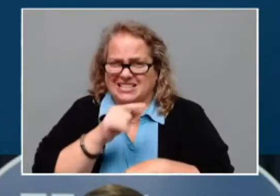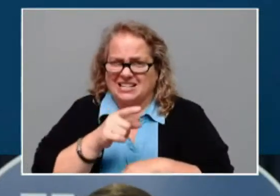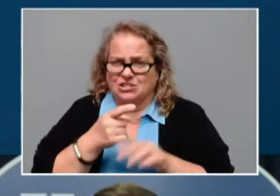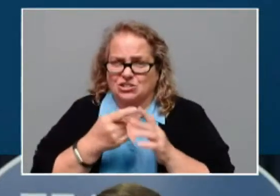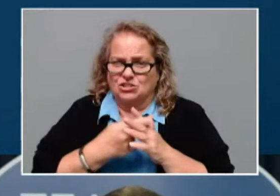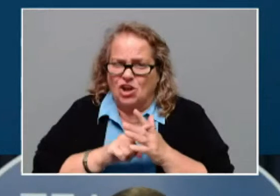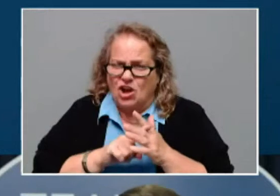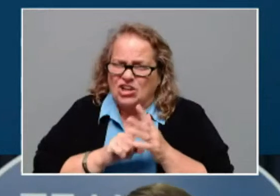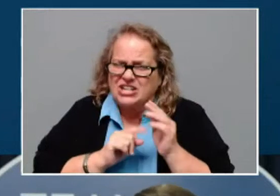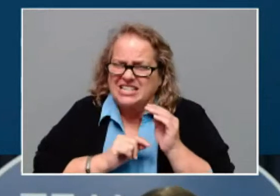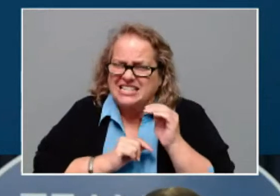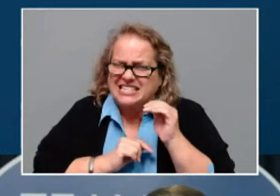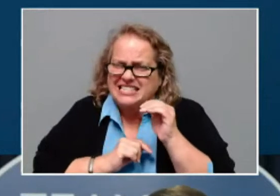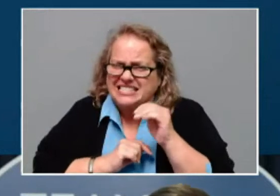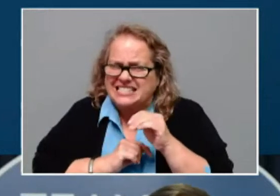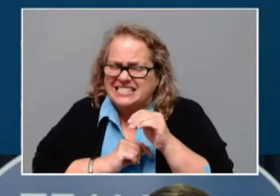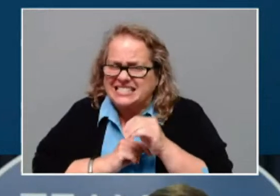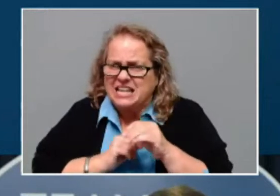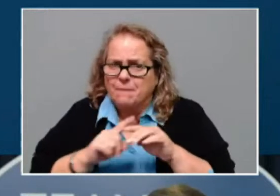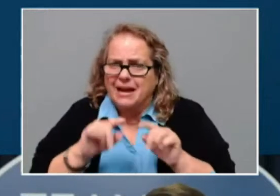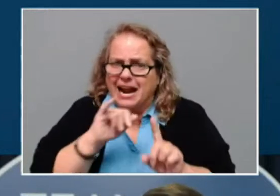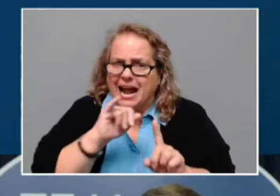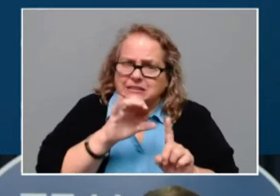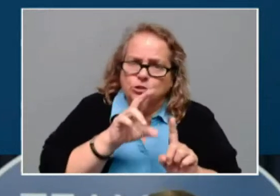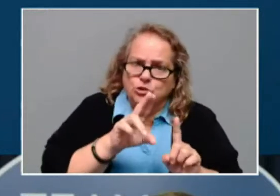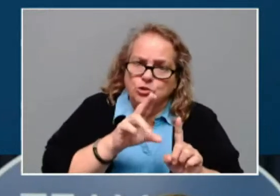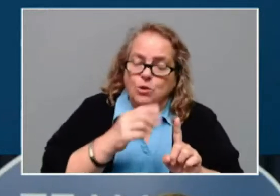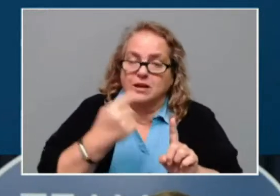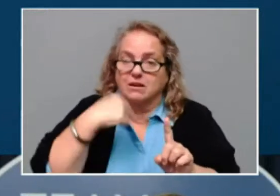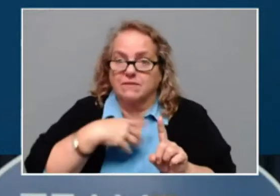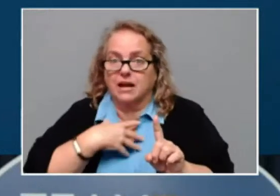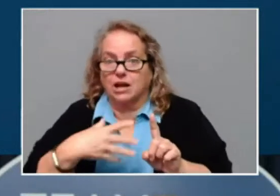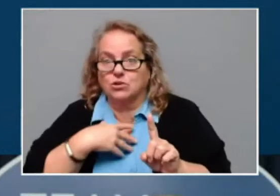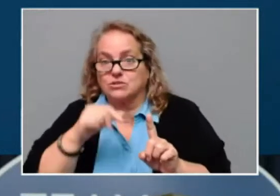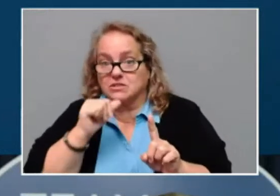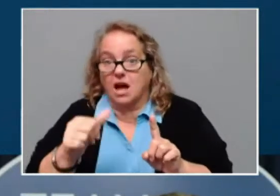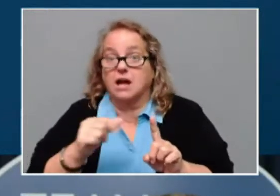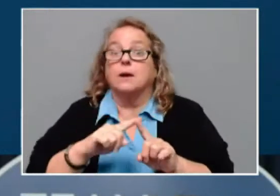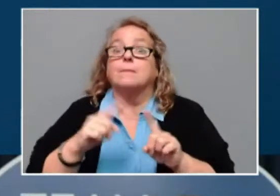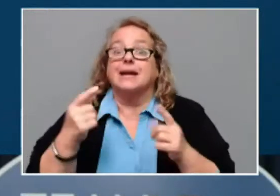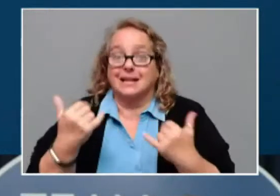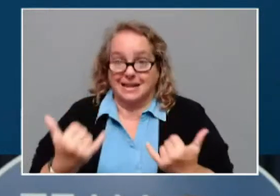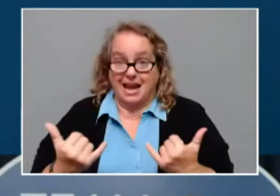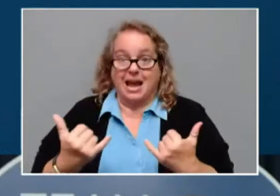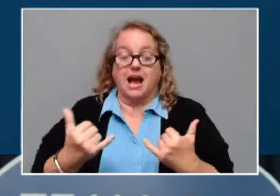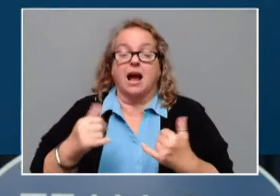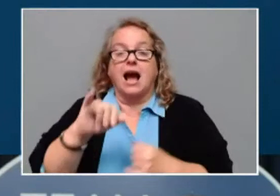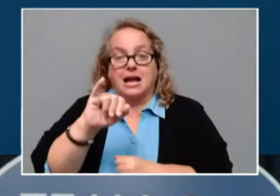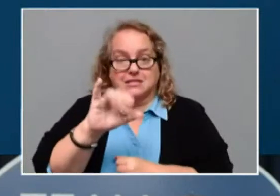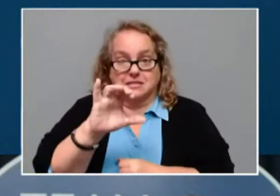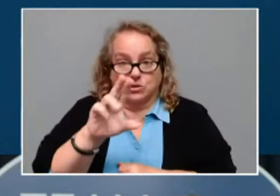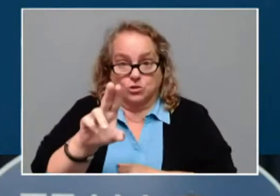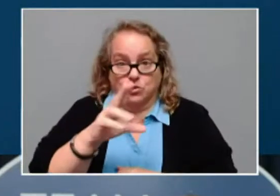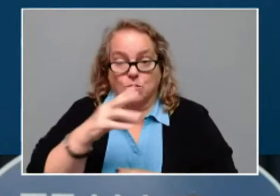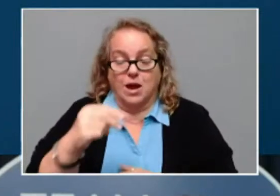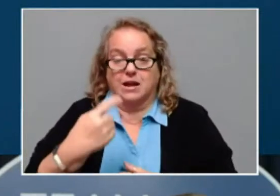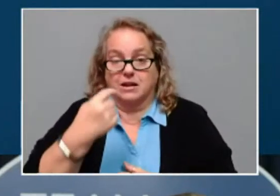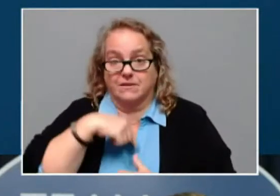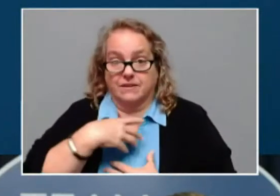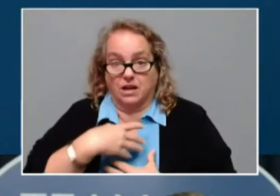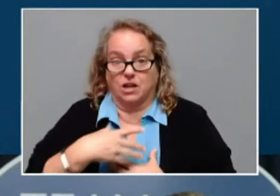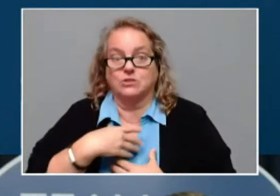ICU and the ventilators were not. They now have a clear trend downward. Let's look at